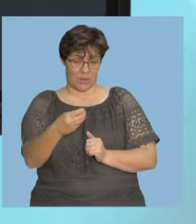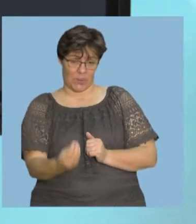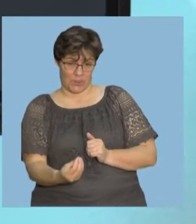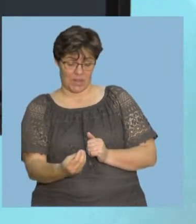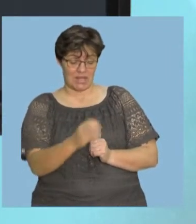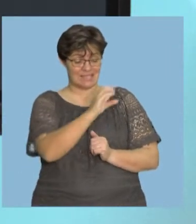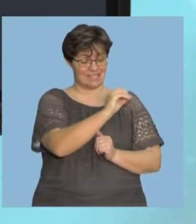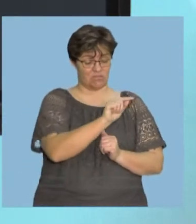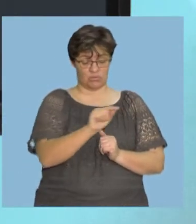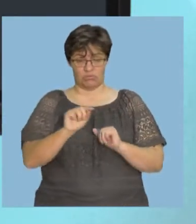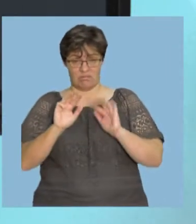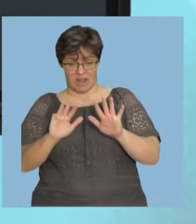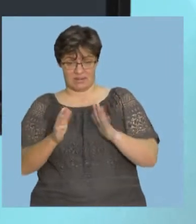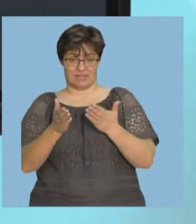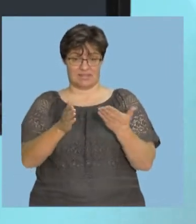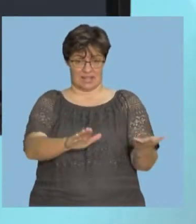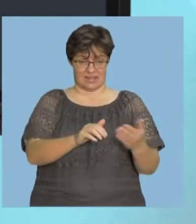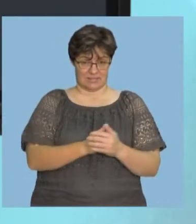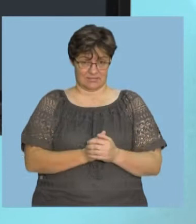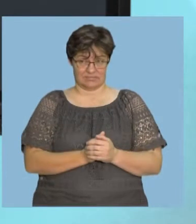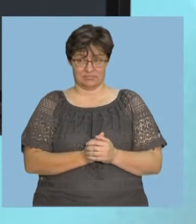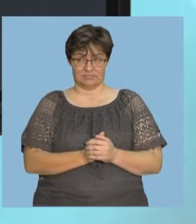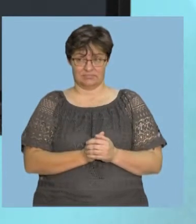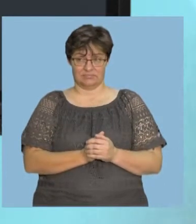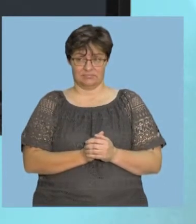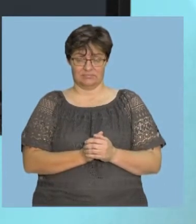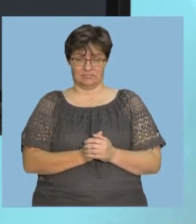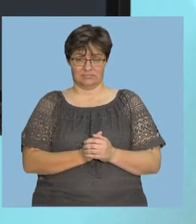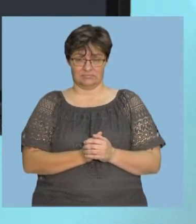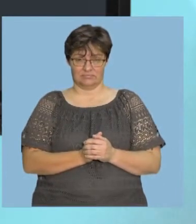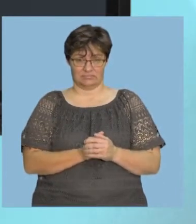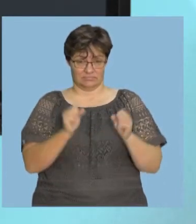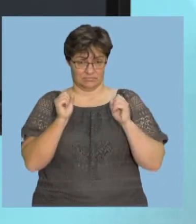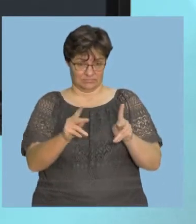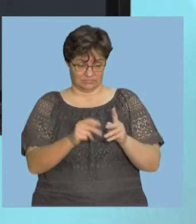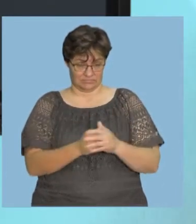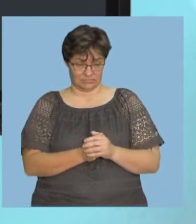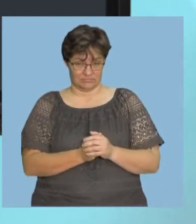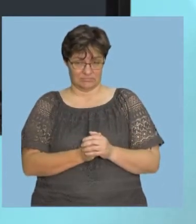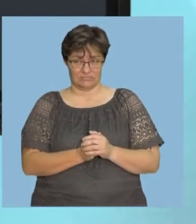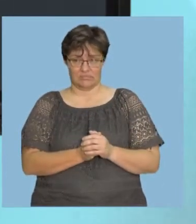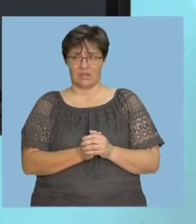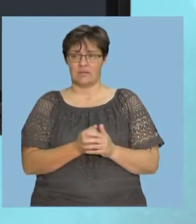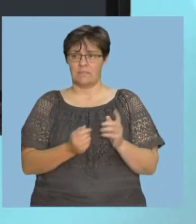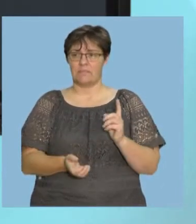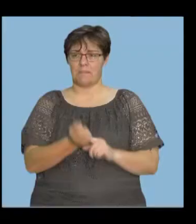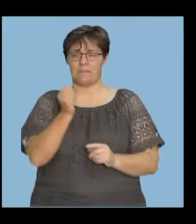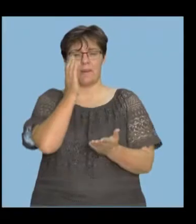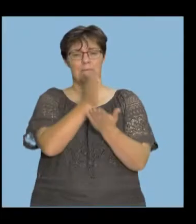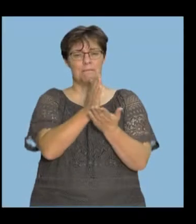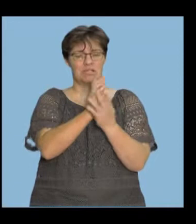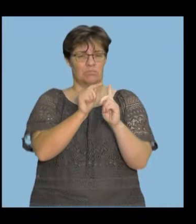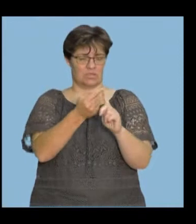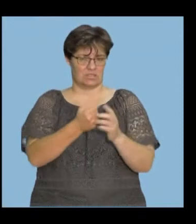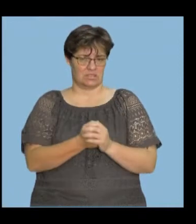people between the age of 0 and 9 died from COVID-19. Are we together? Then we find the midpoint. The